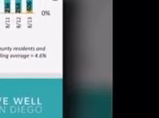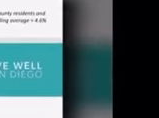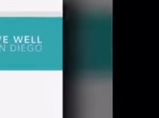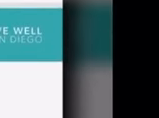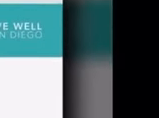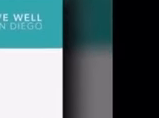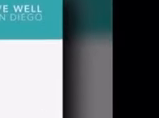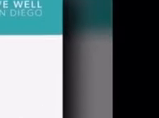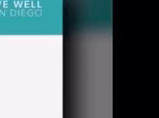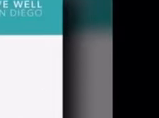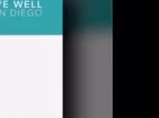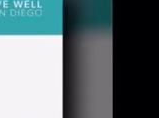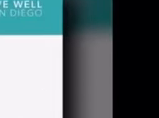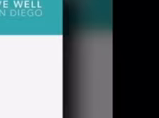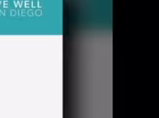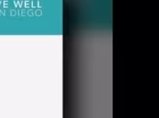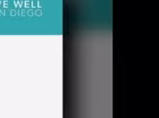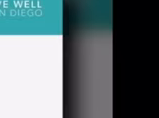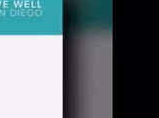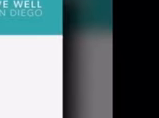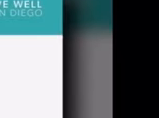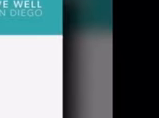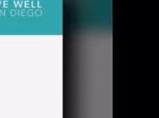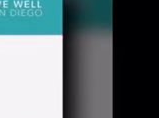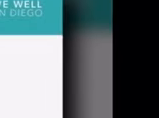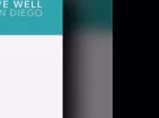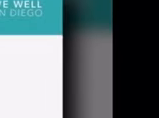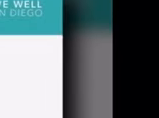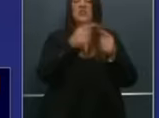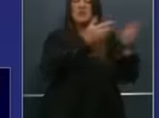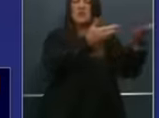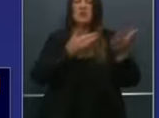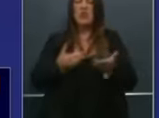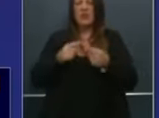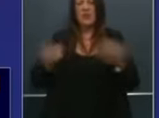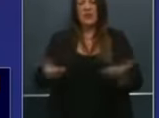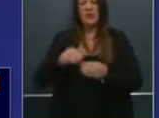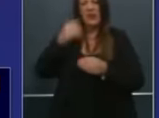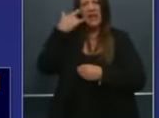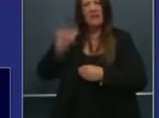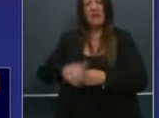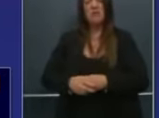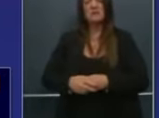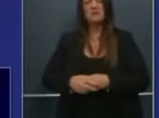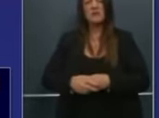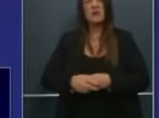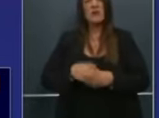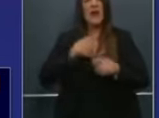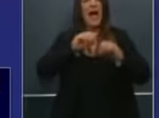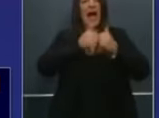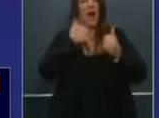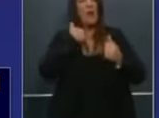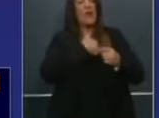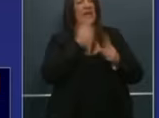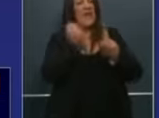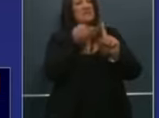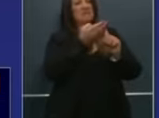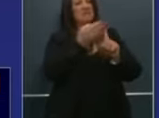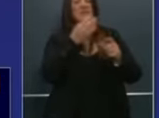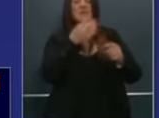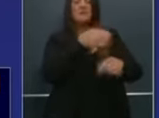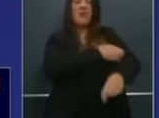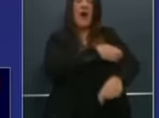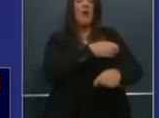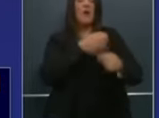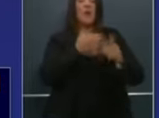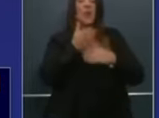after meeting the requirements for 3 days in a row. But it's not official just yet. The state still needs to review the county's COVID-19 data before